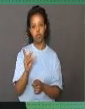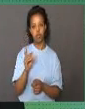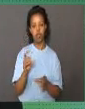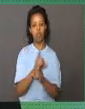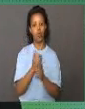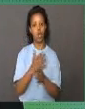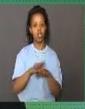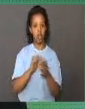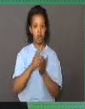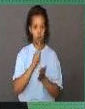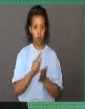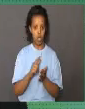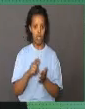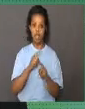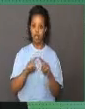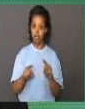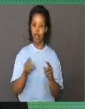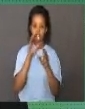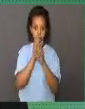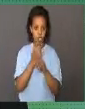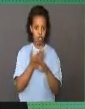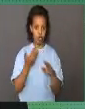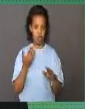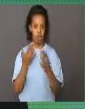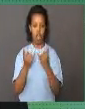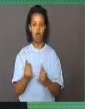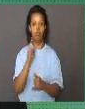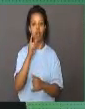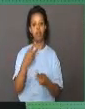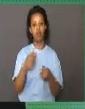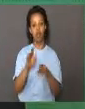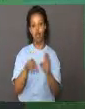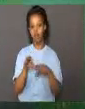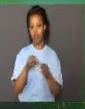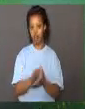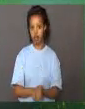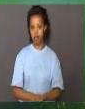But before we finish, let us do an activity.